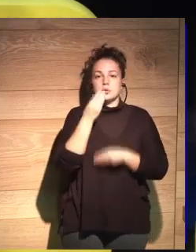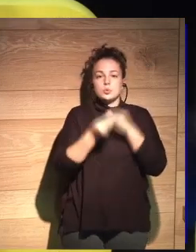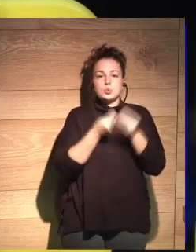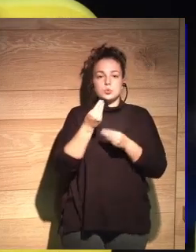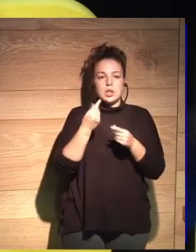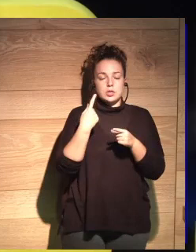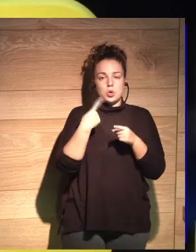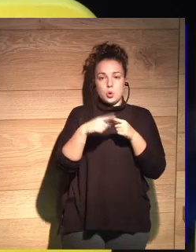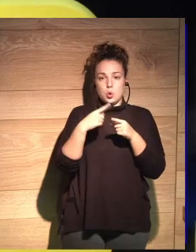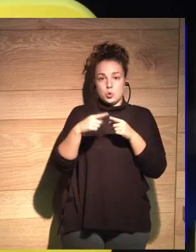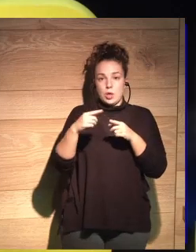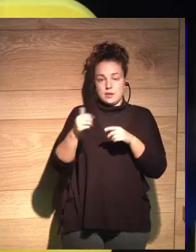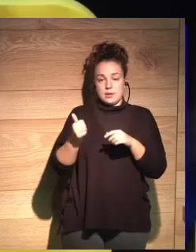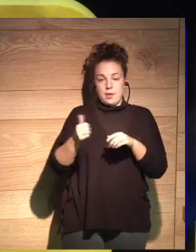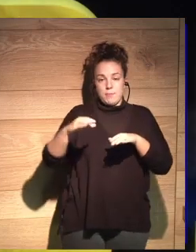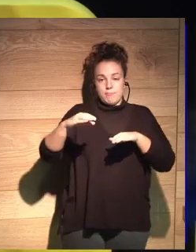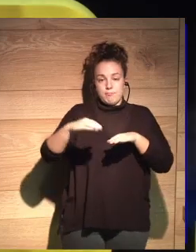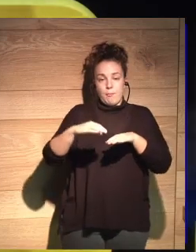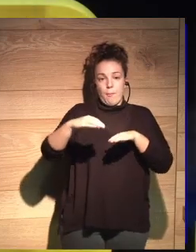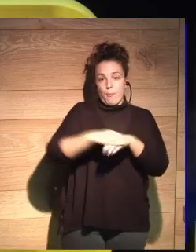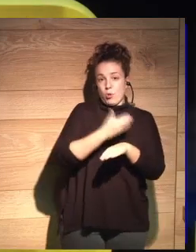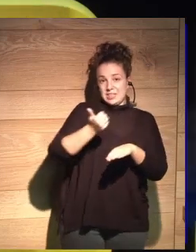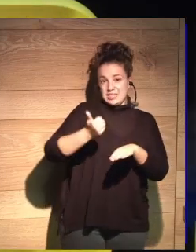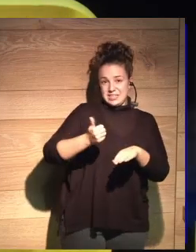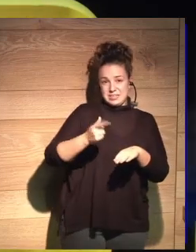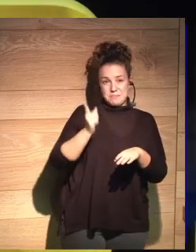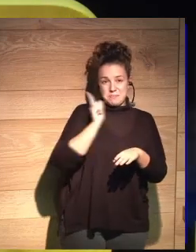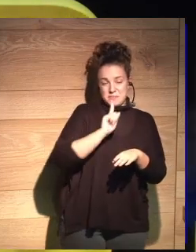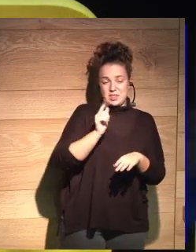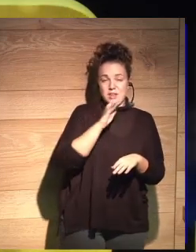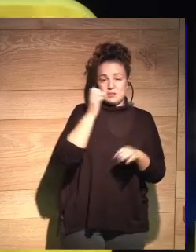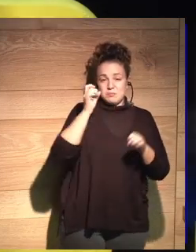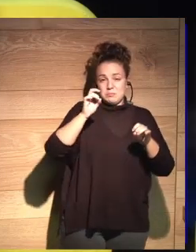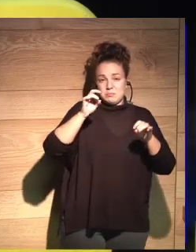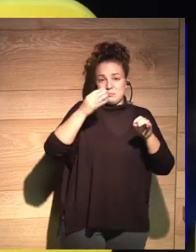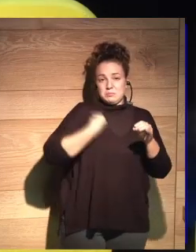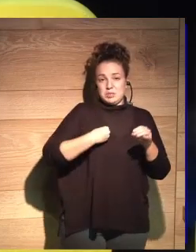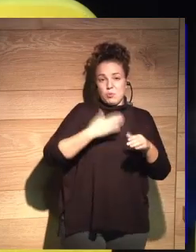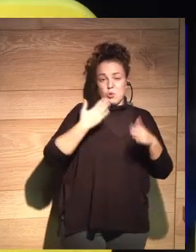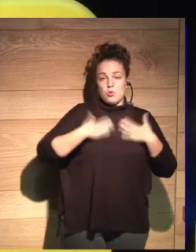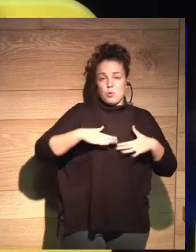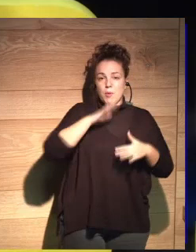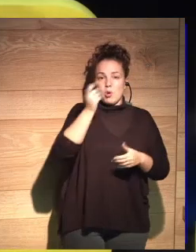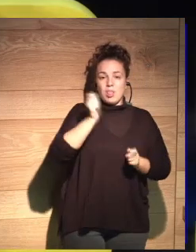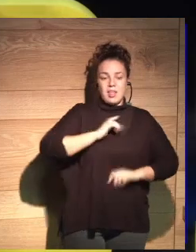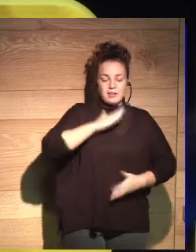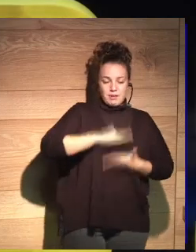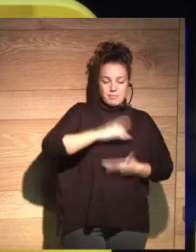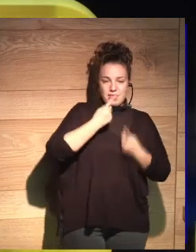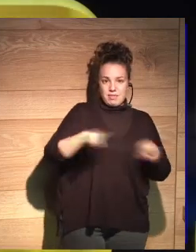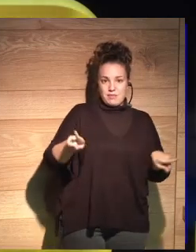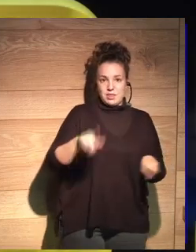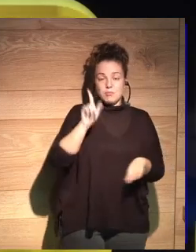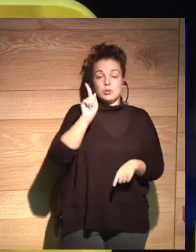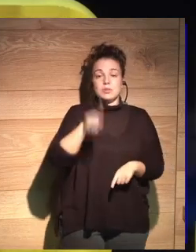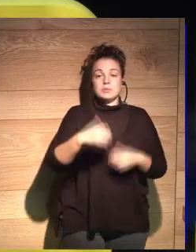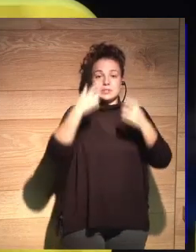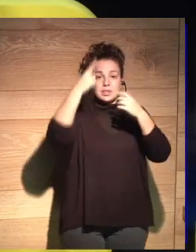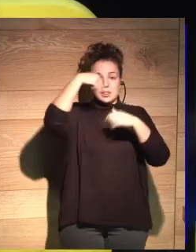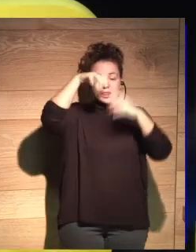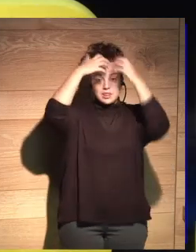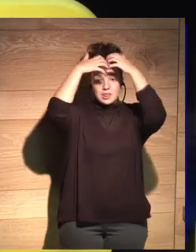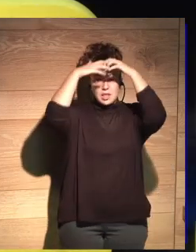that gives us extra abilities. But they also naturally become part of it, because our brains are wired. They don't know from the start what kind of